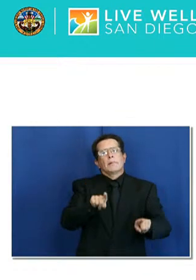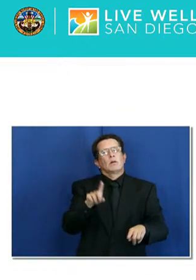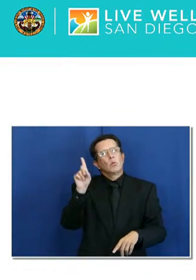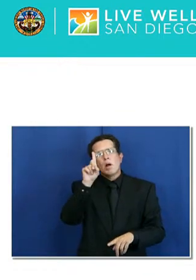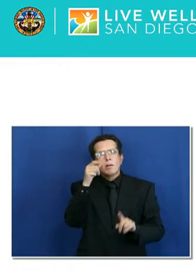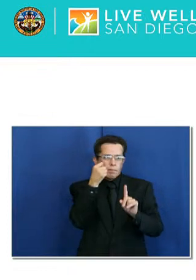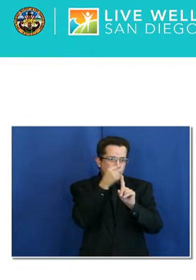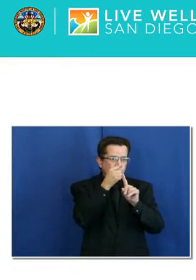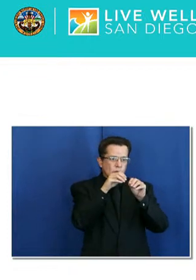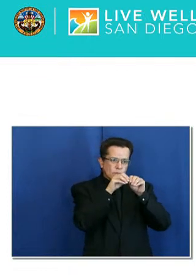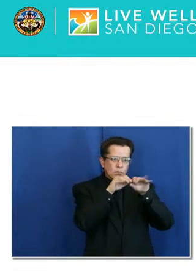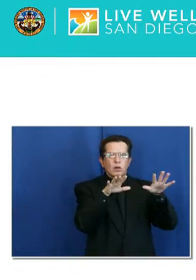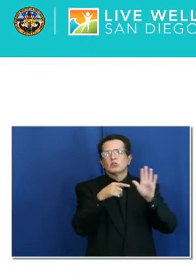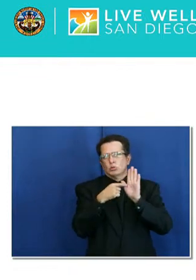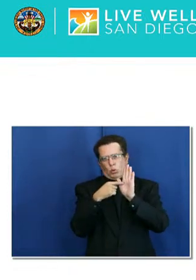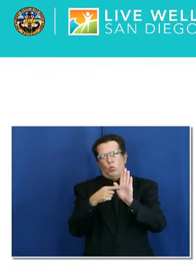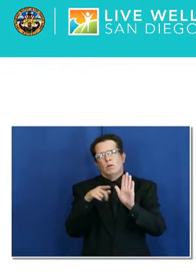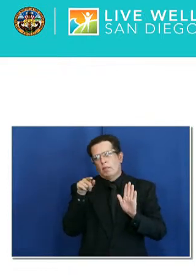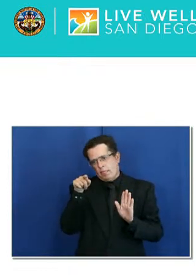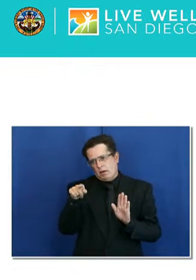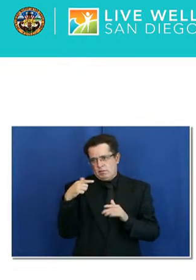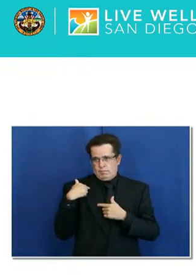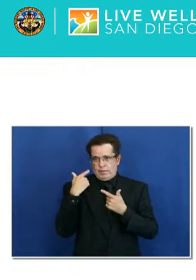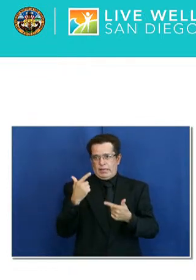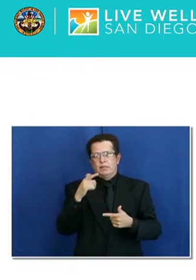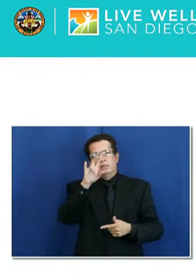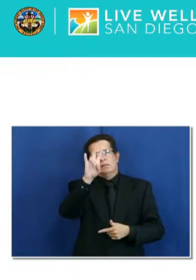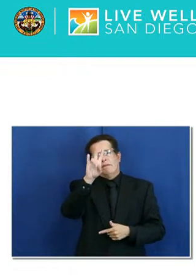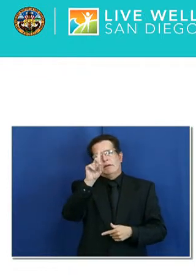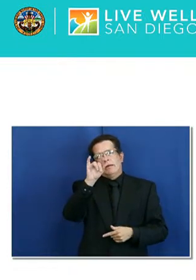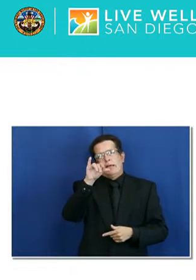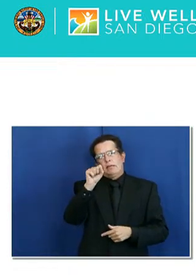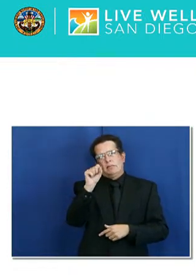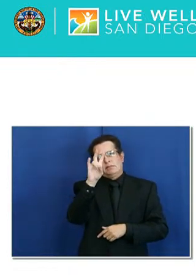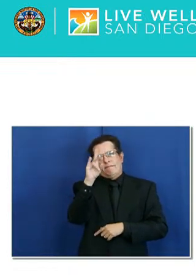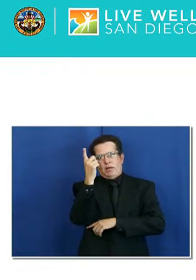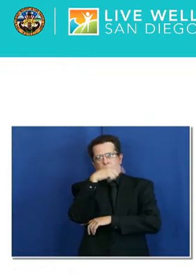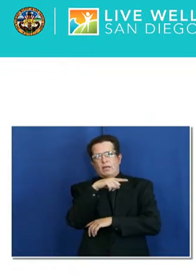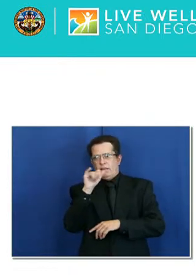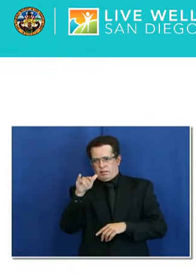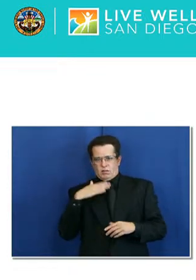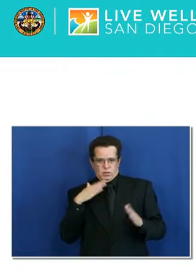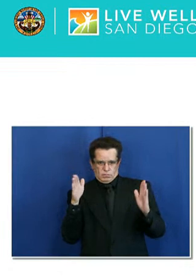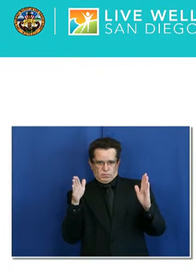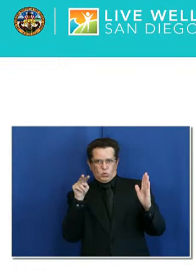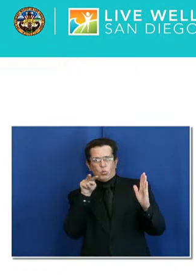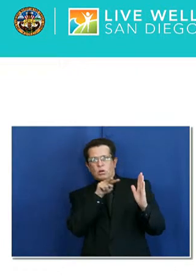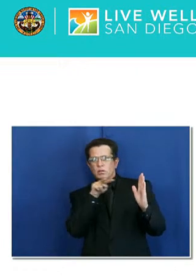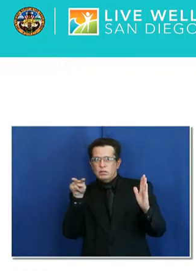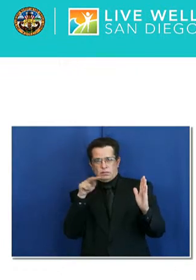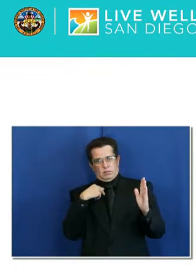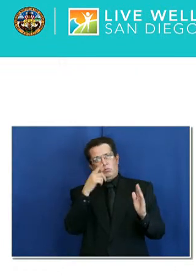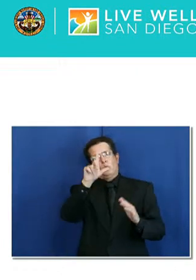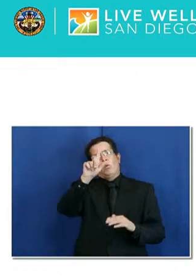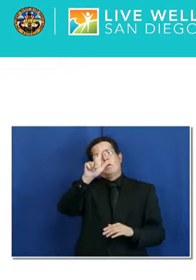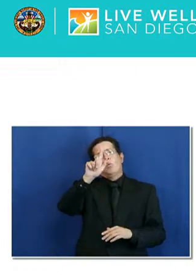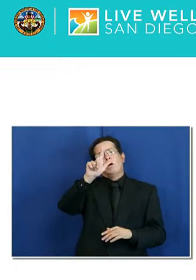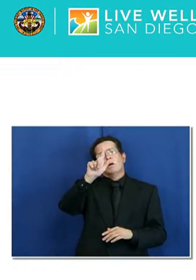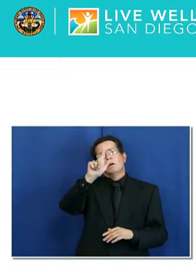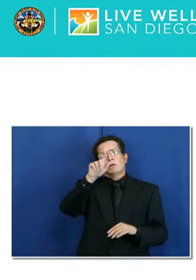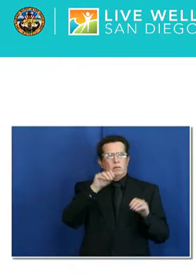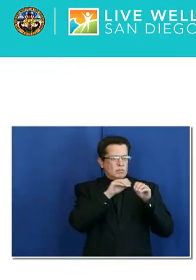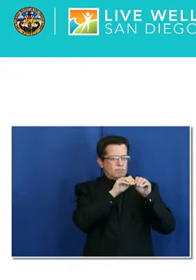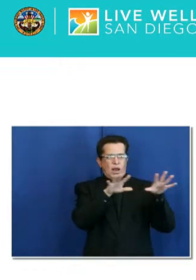And this slide shows of the past 7 days, which is the actual trigger. We have 21 outbreaks